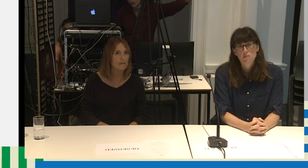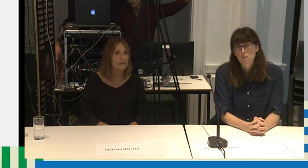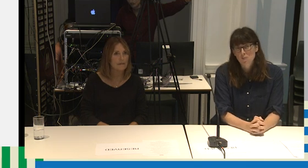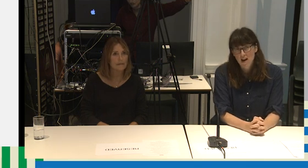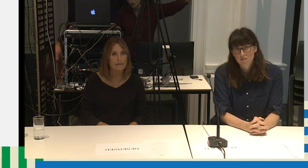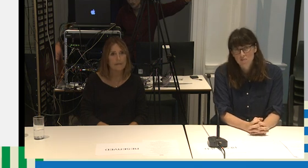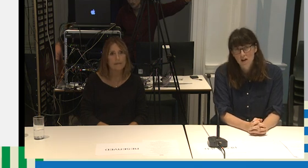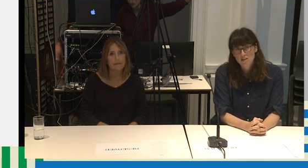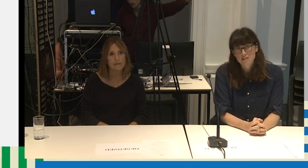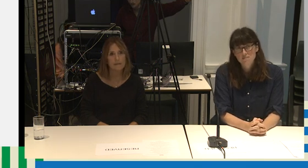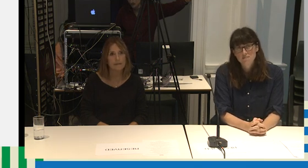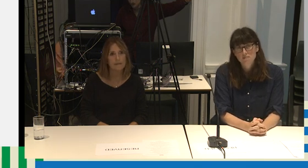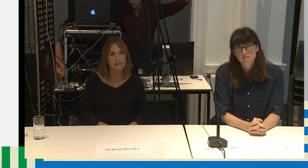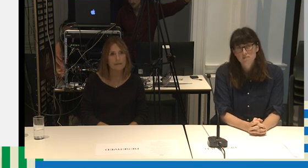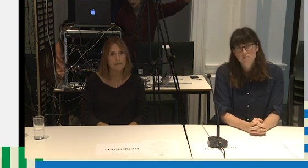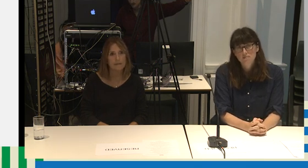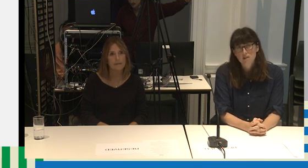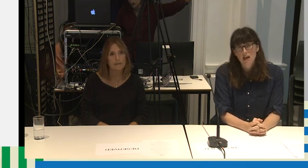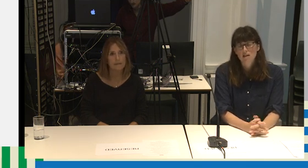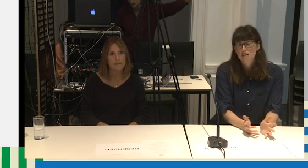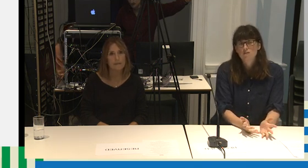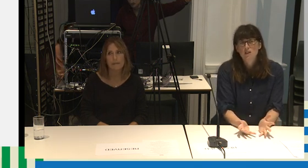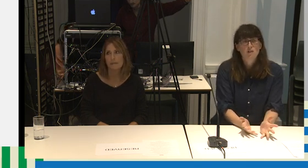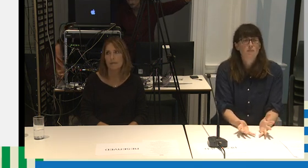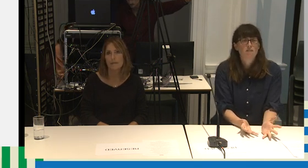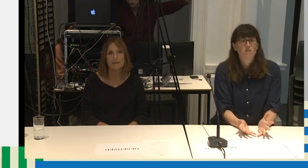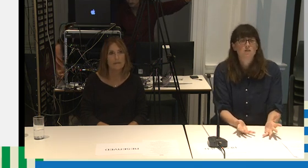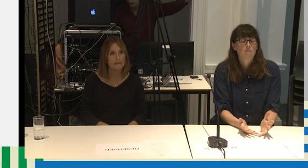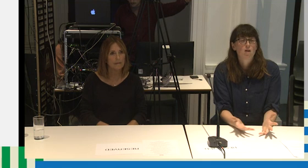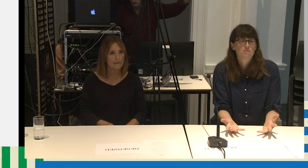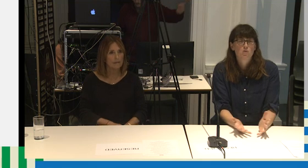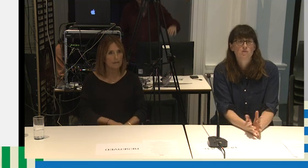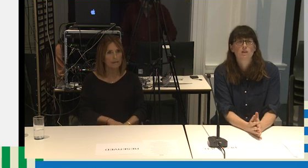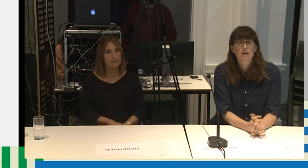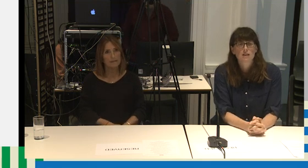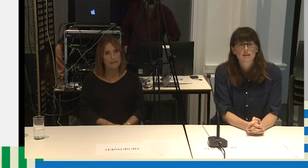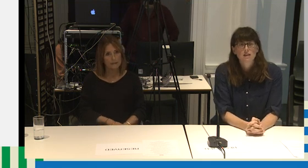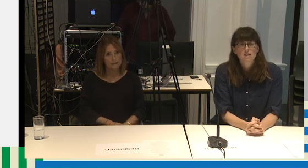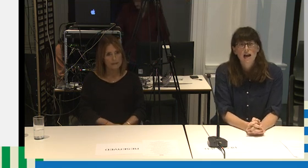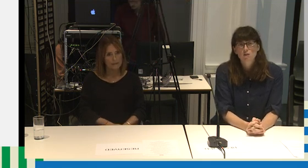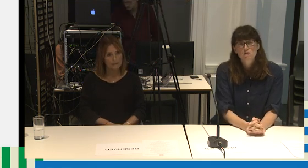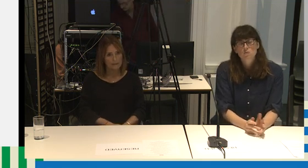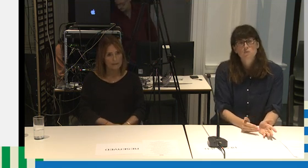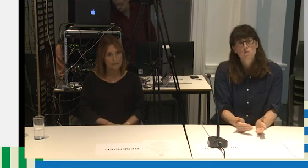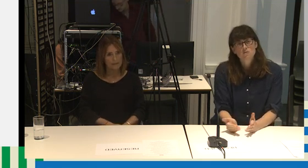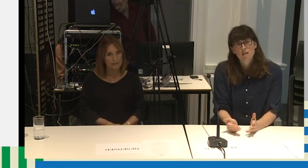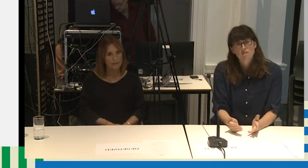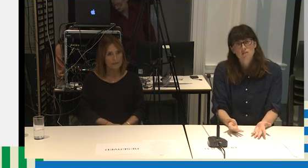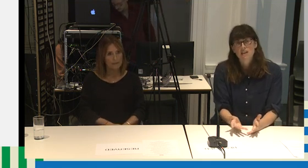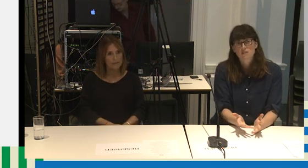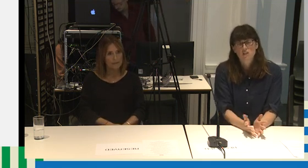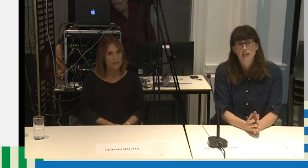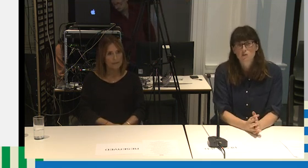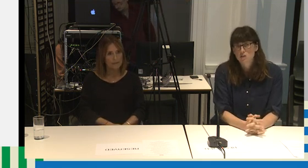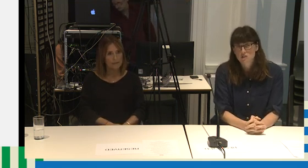Adolf works at Pilbara Brow and Partners. And I can give you a little bit of background about us both if you'd like. Adolf was born